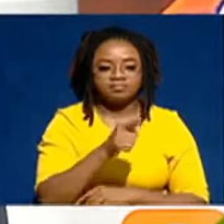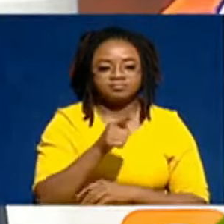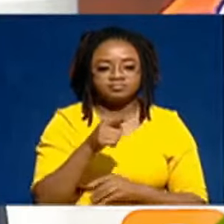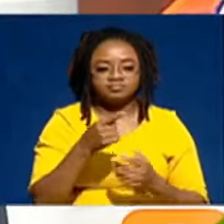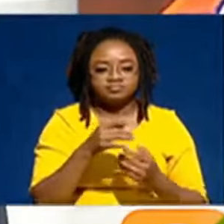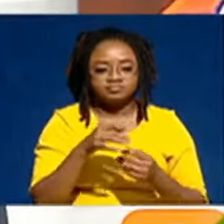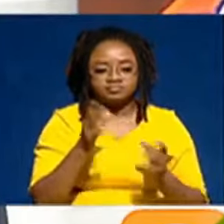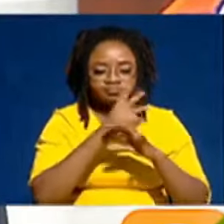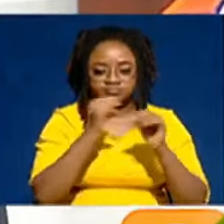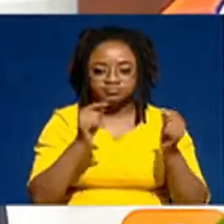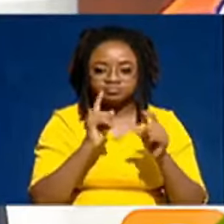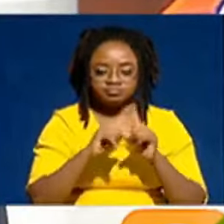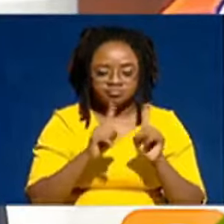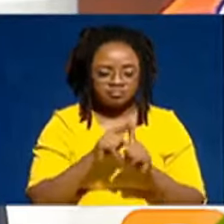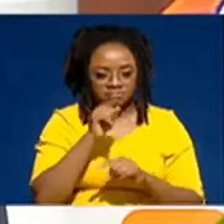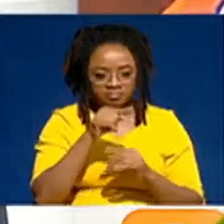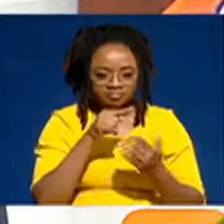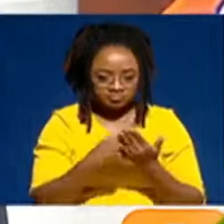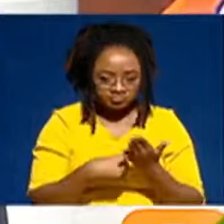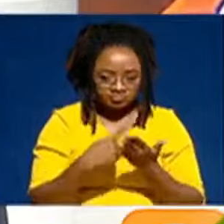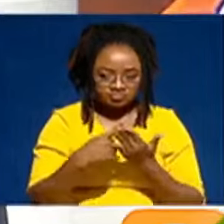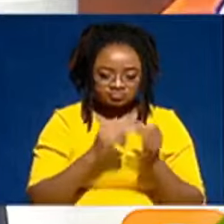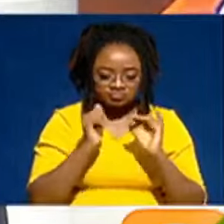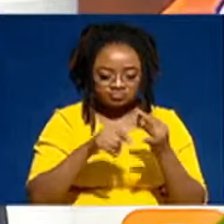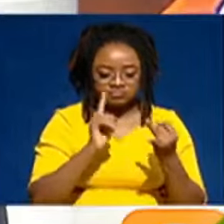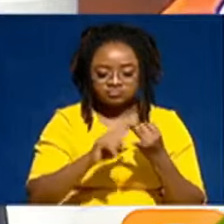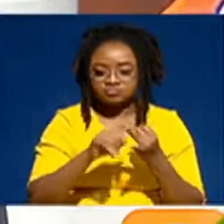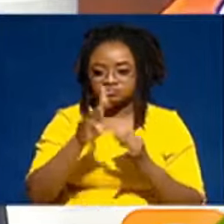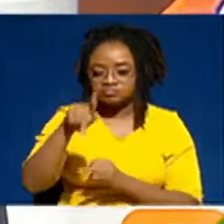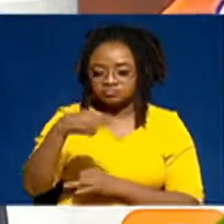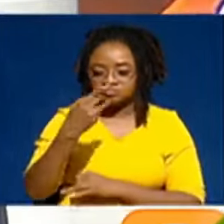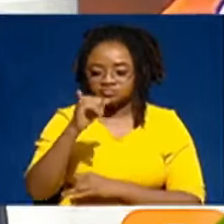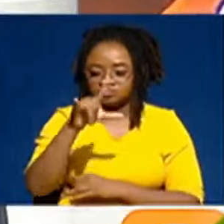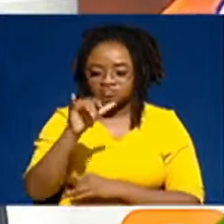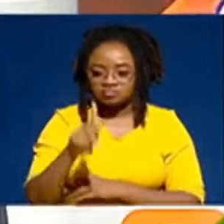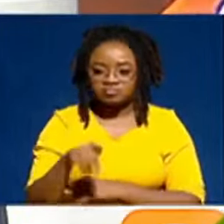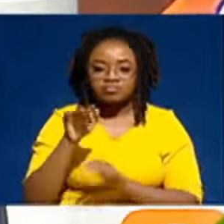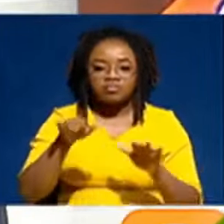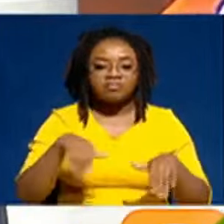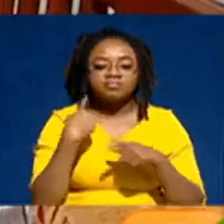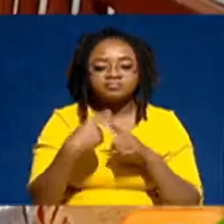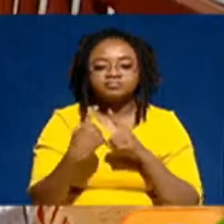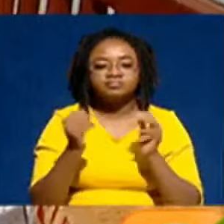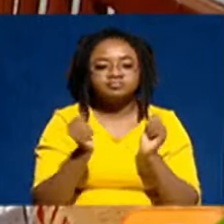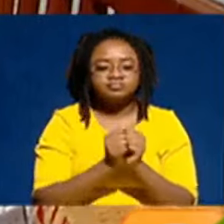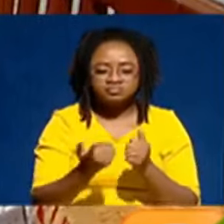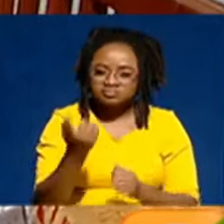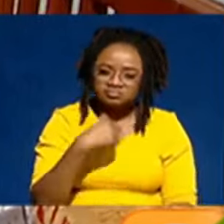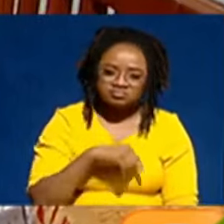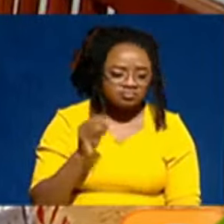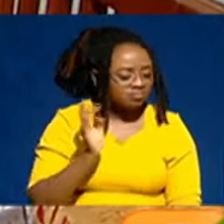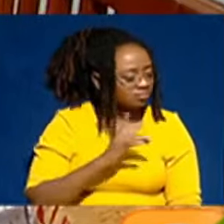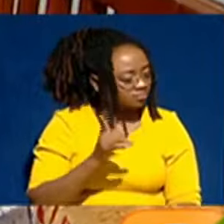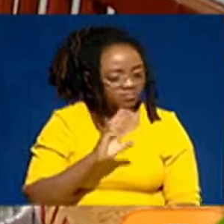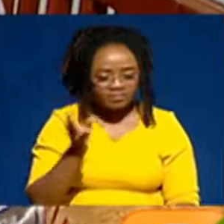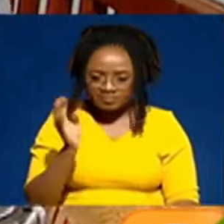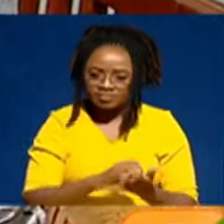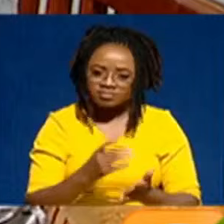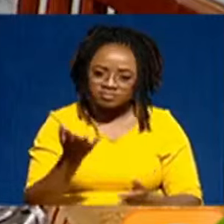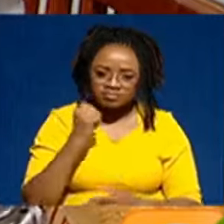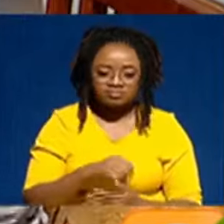I think it was a very good conversation there. Philip Kisi, as usual, don't wait 10 years to come back on the show. I mean, come on. Come on.